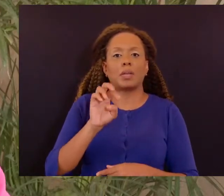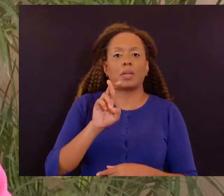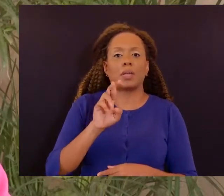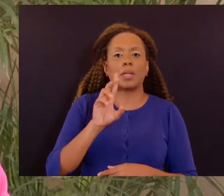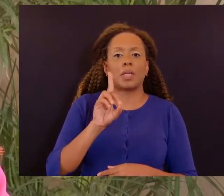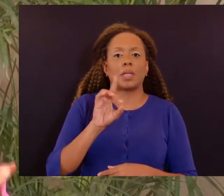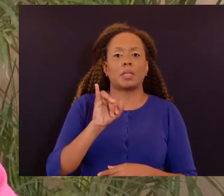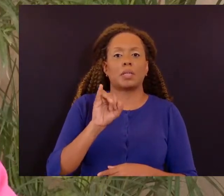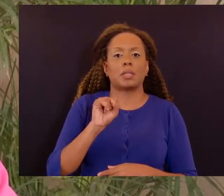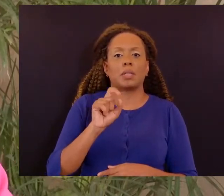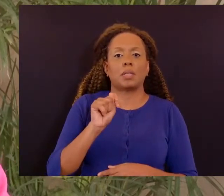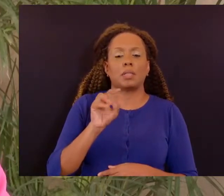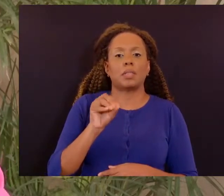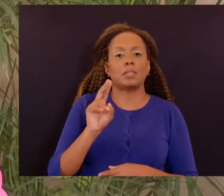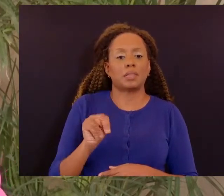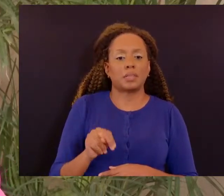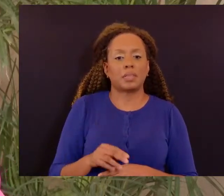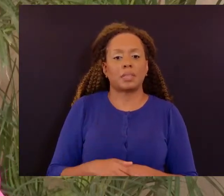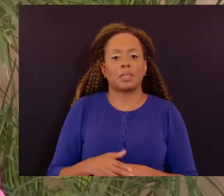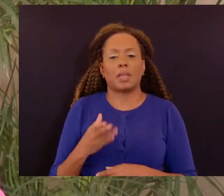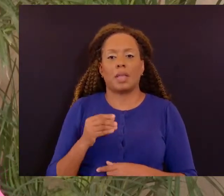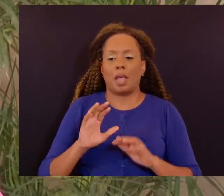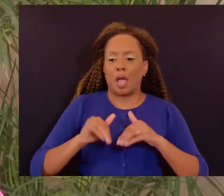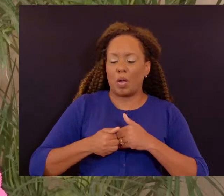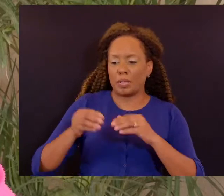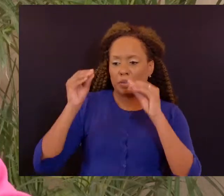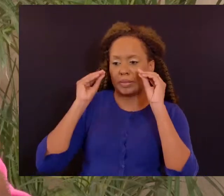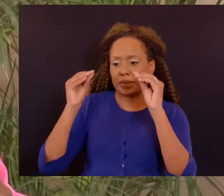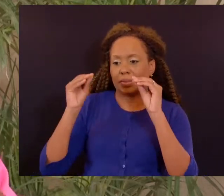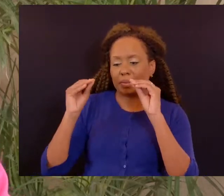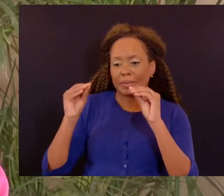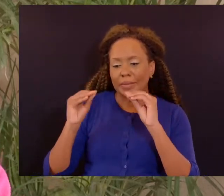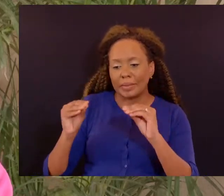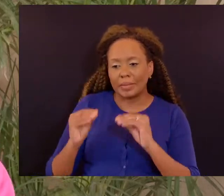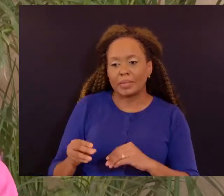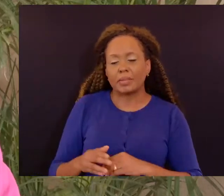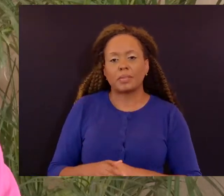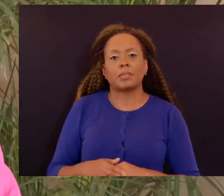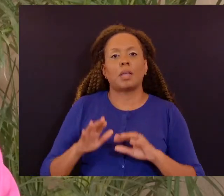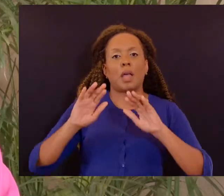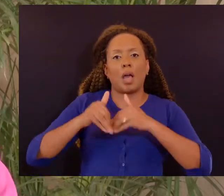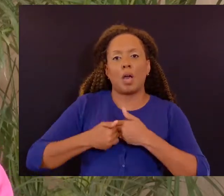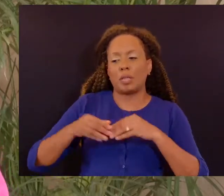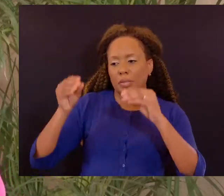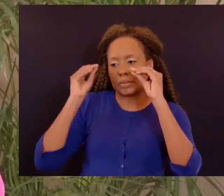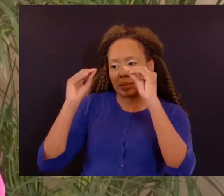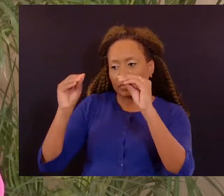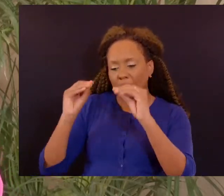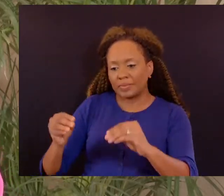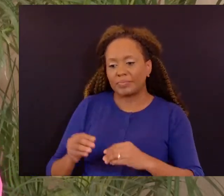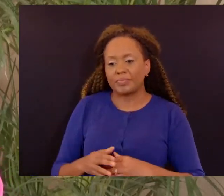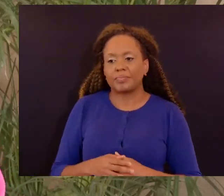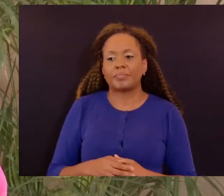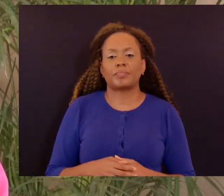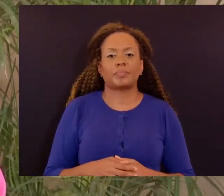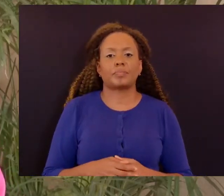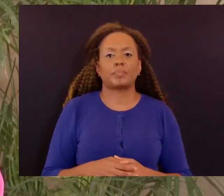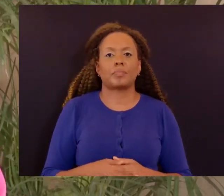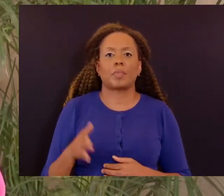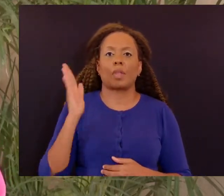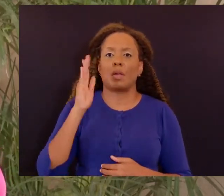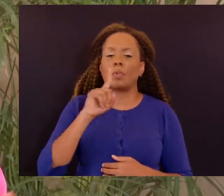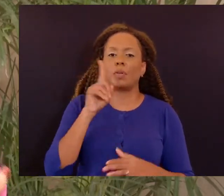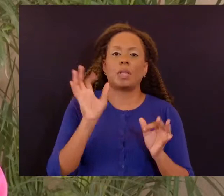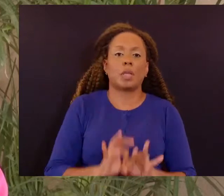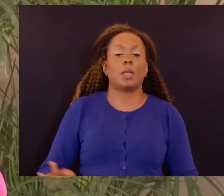the teaching of teachers relative to how do you deliver instruction. Those are going to be